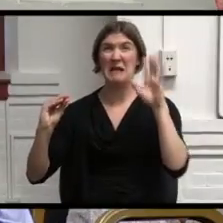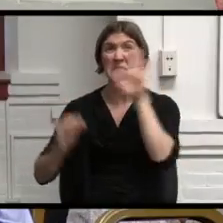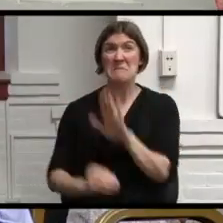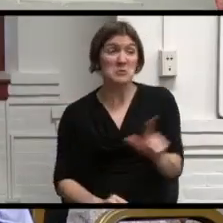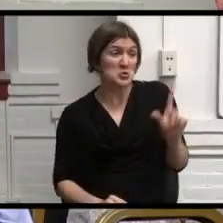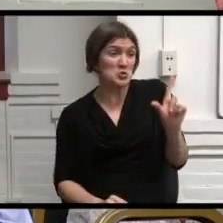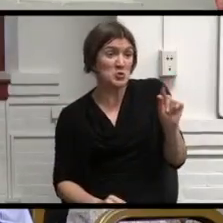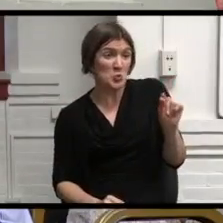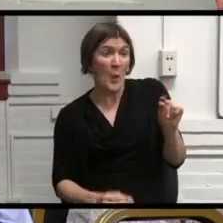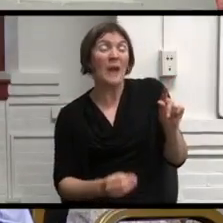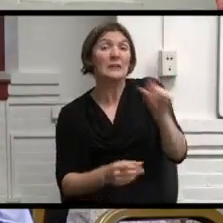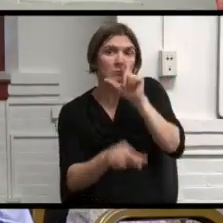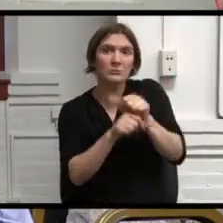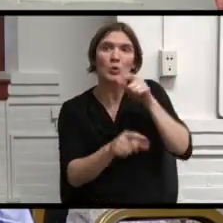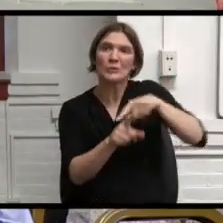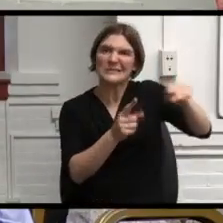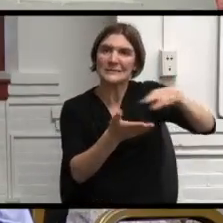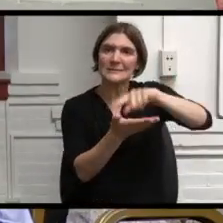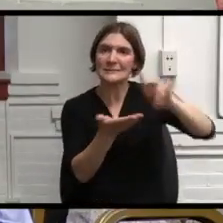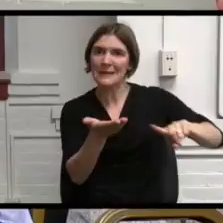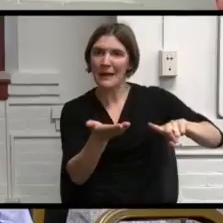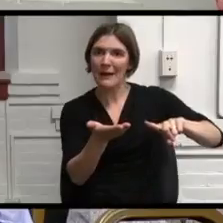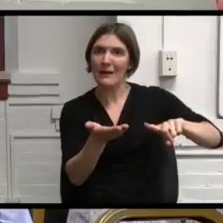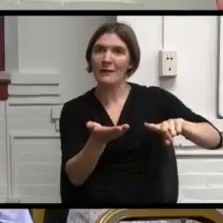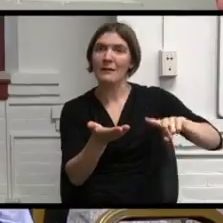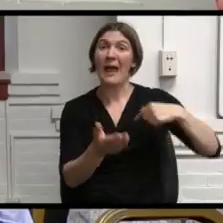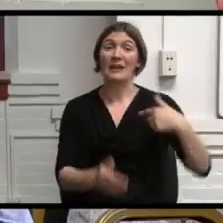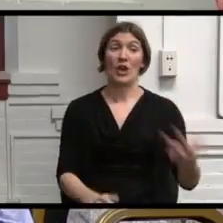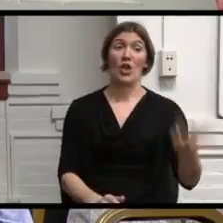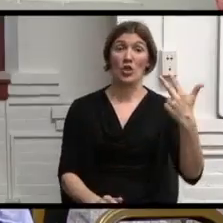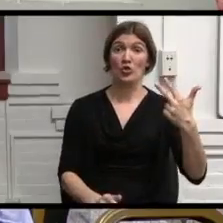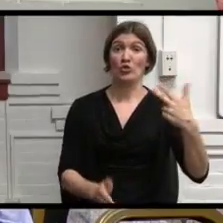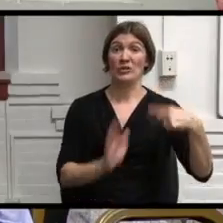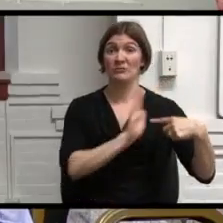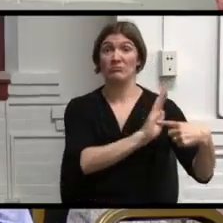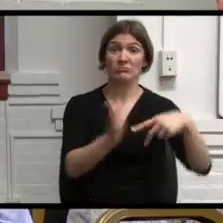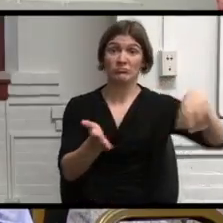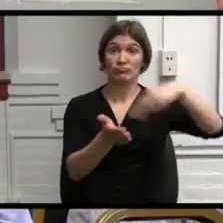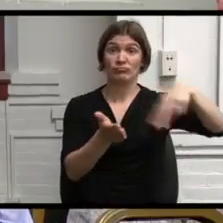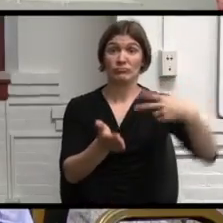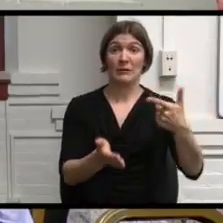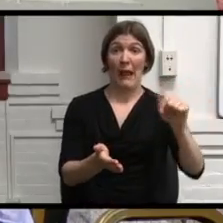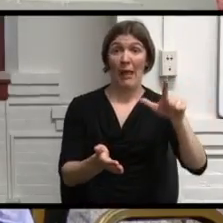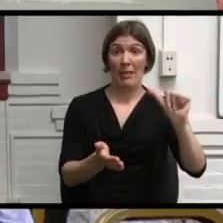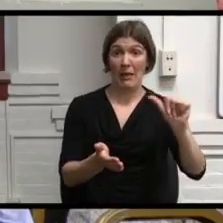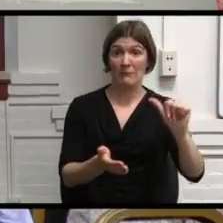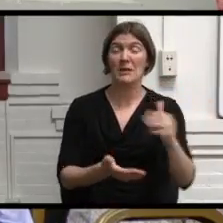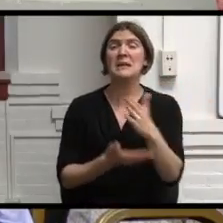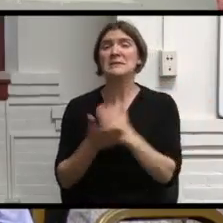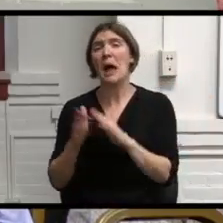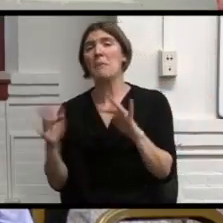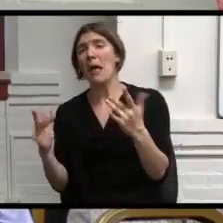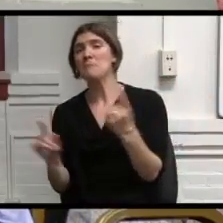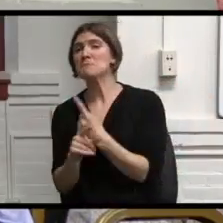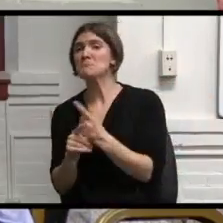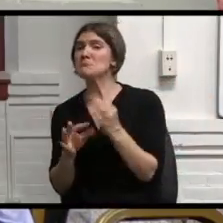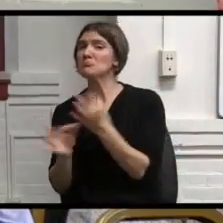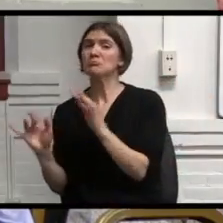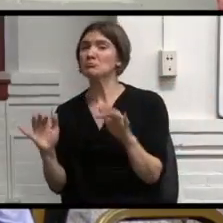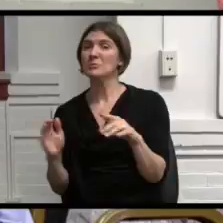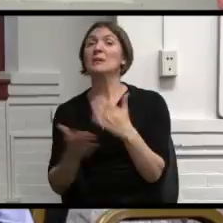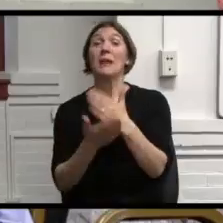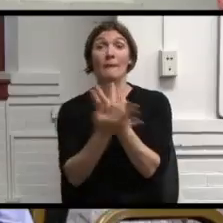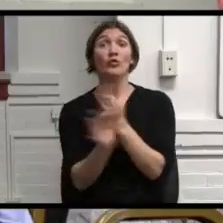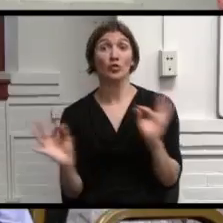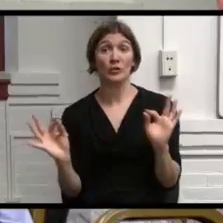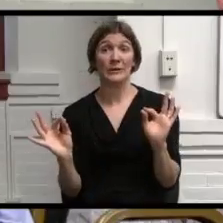20 choreographers who came. We did 3 gala concerts and informal concerts and free community events.